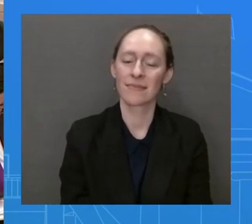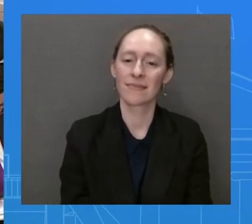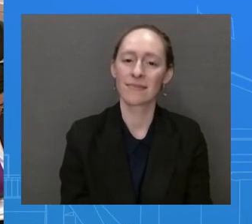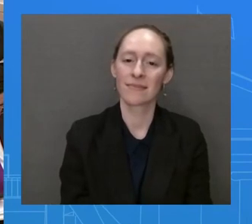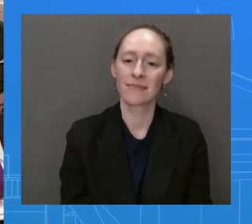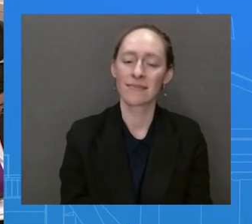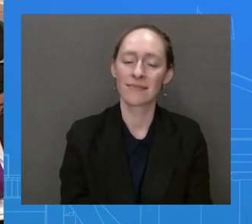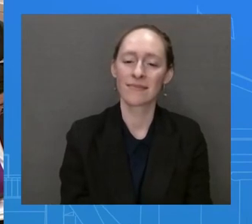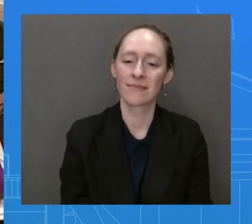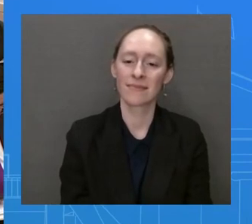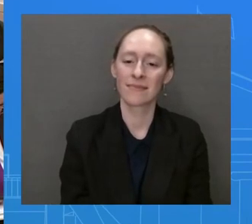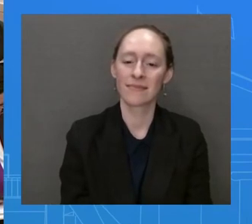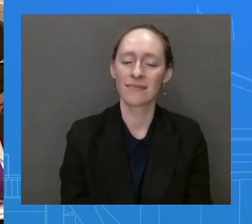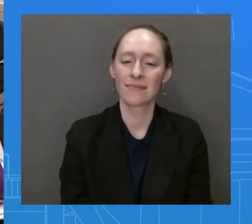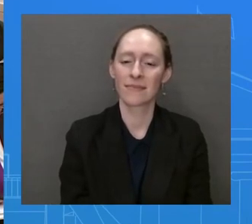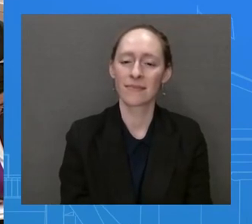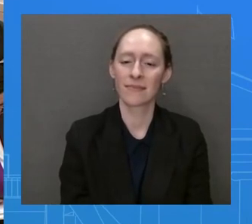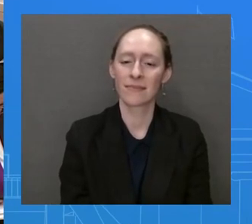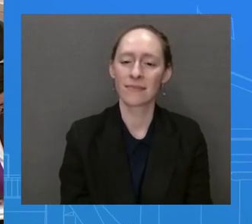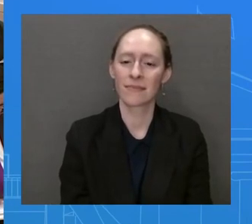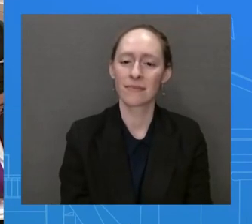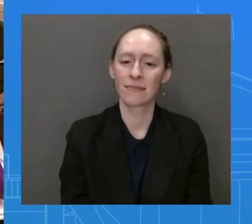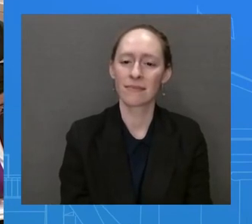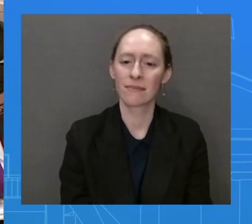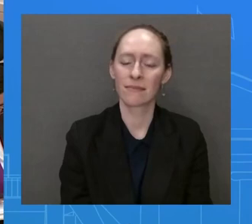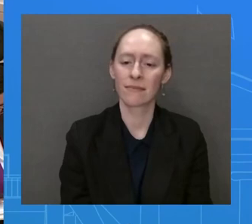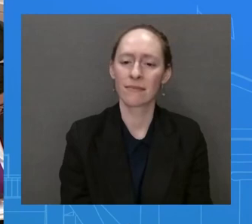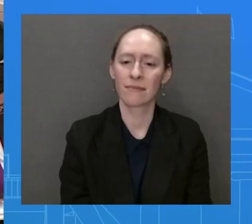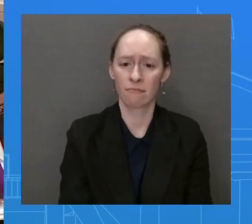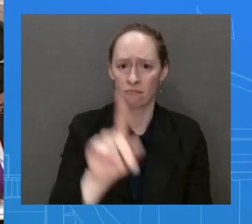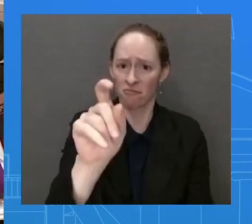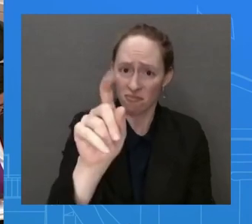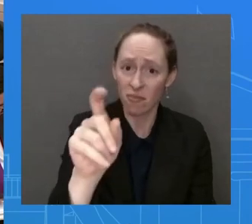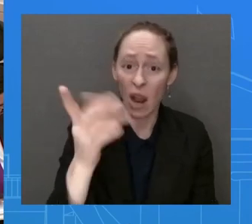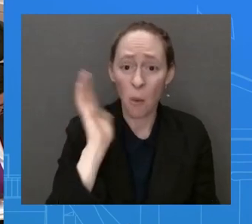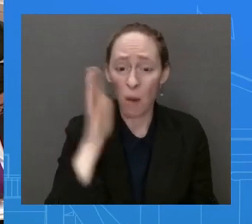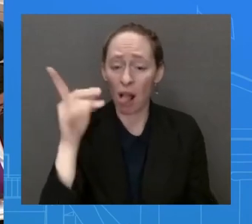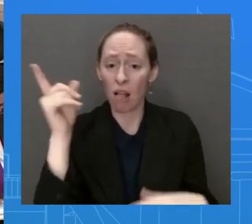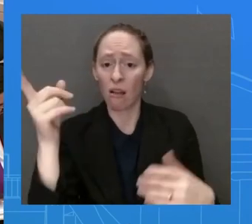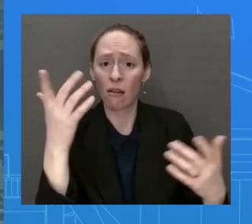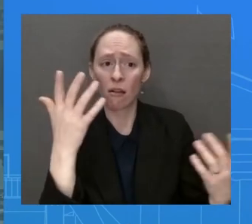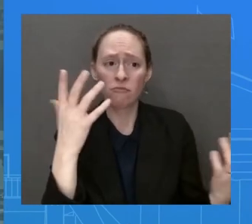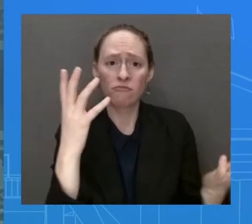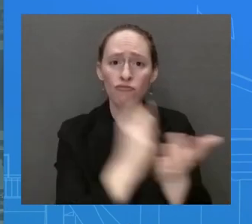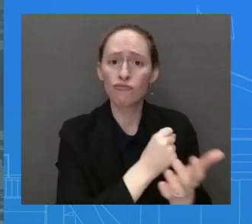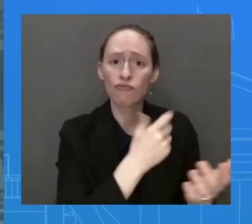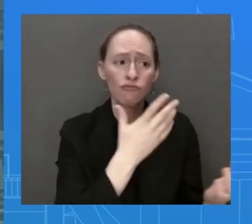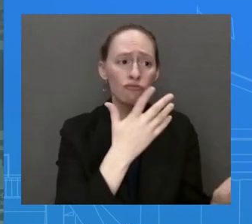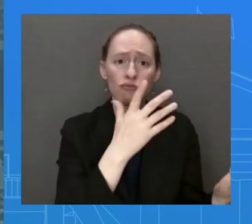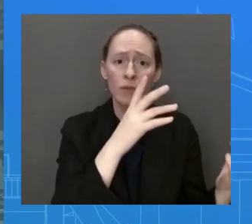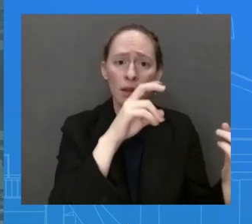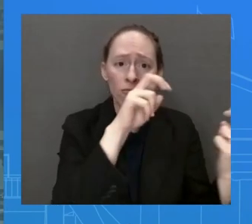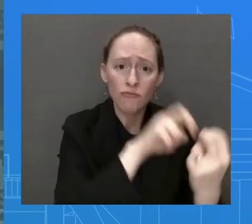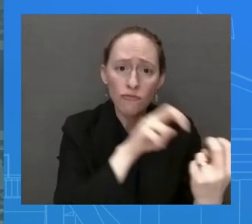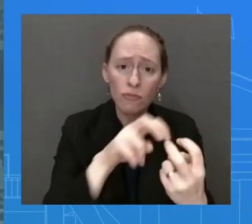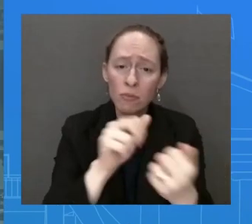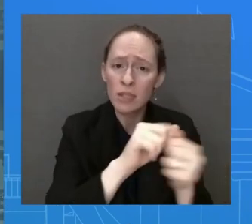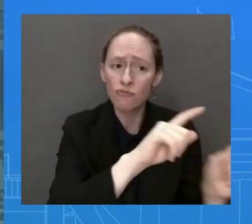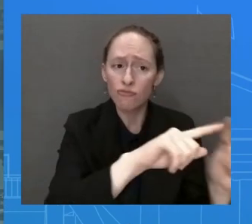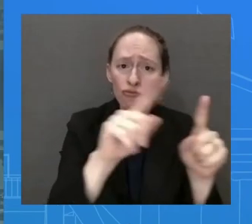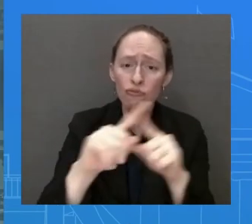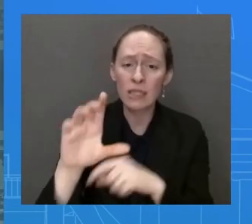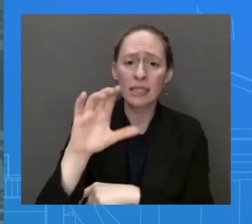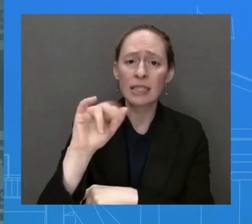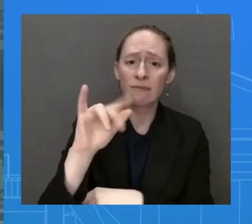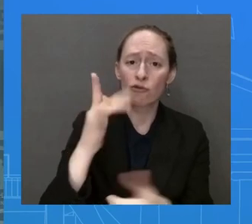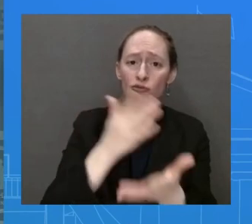any civil rights organizations at any point during any of those visits? Well, as I mentioned, on Monday, he will be